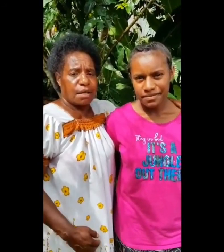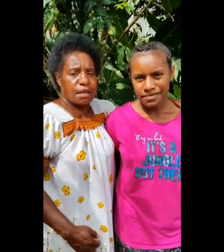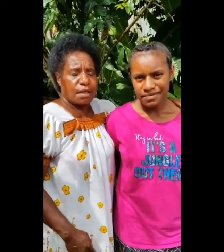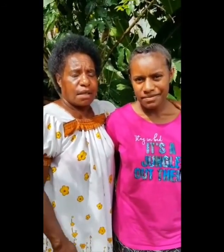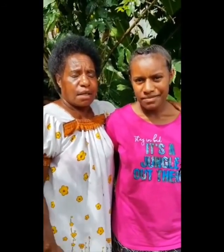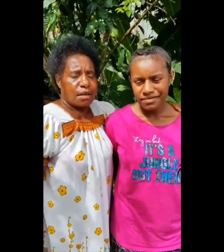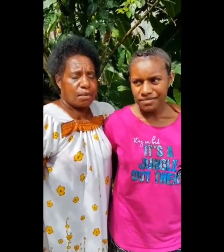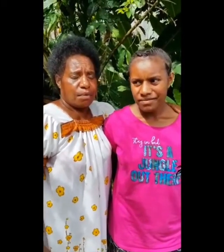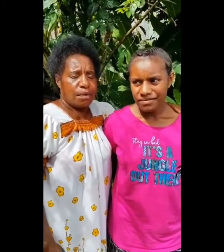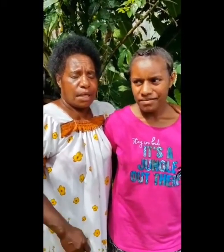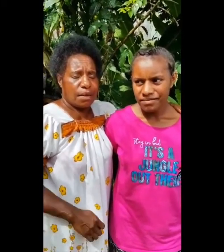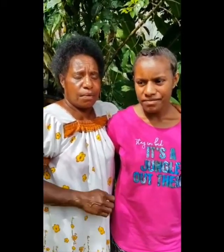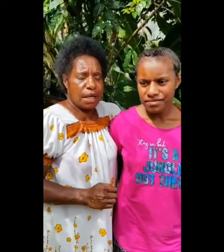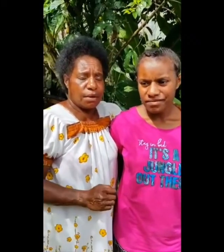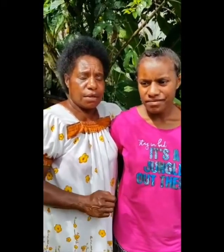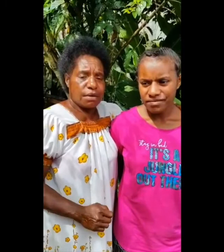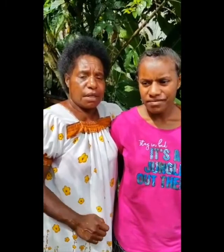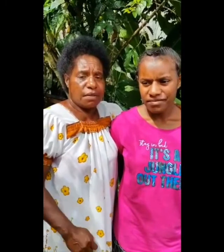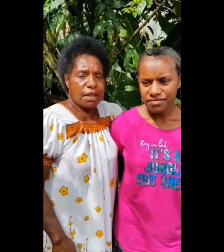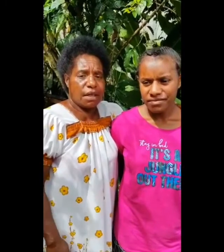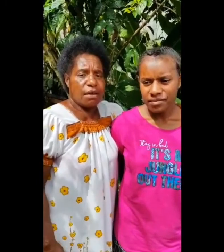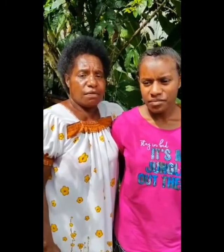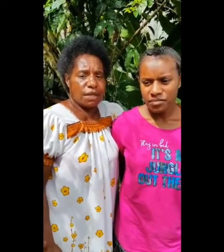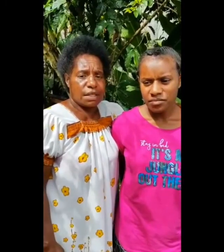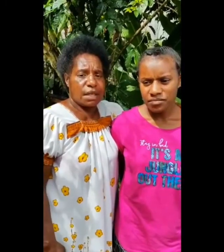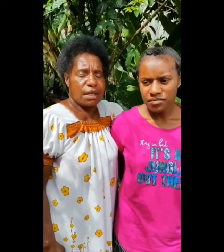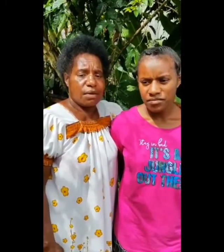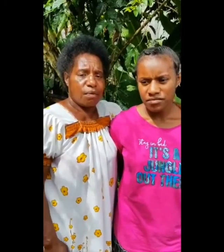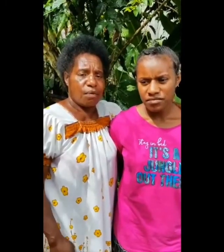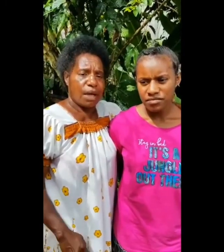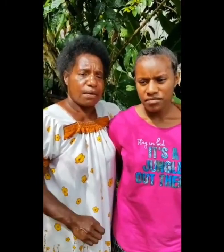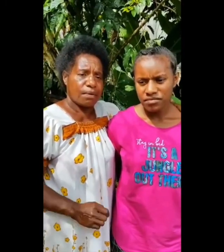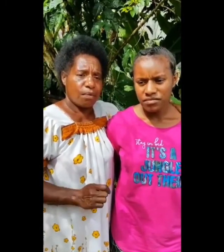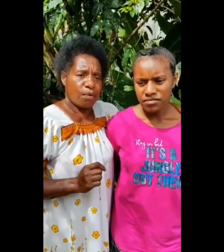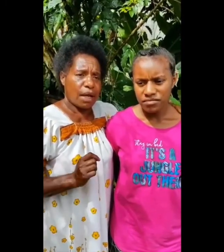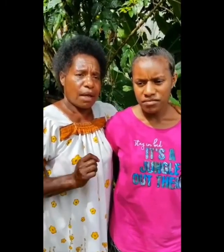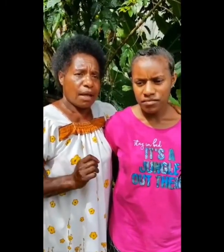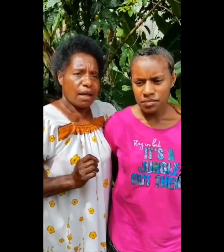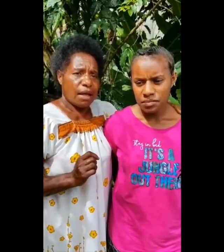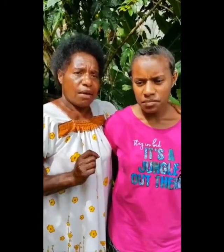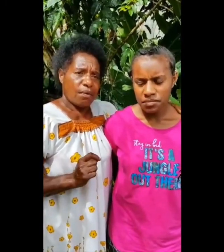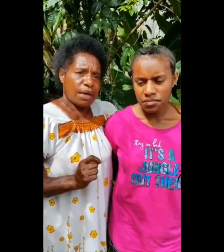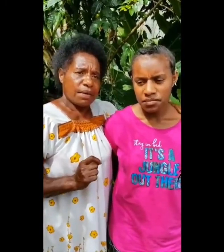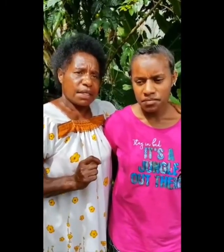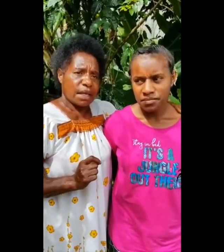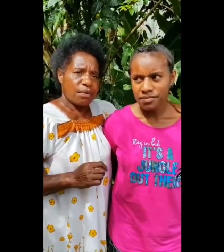lockdown, we are going to leave the office